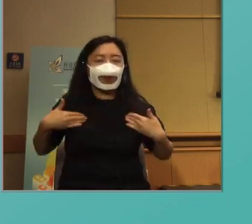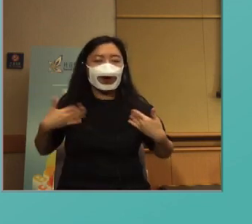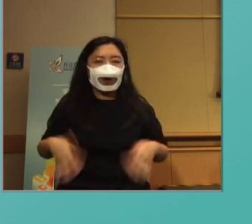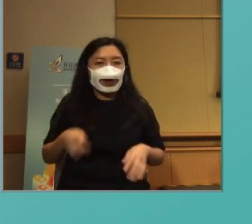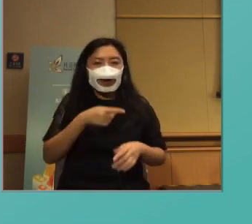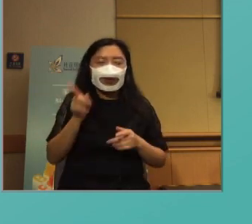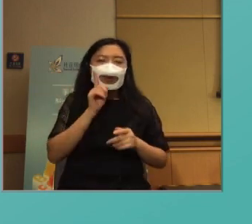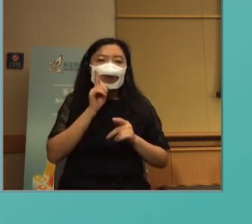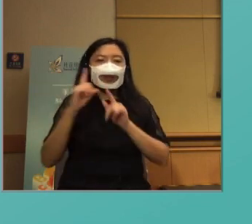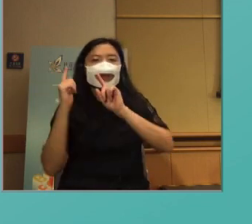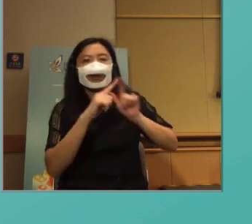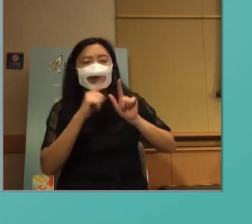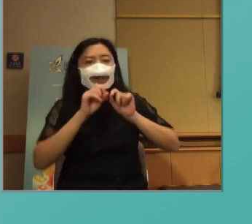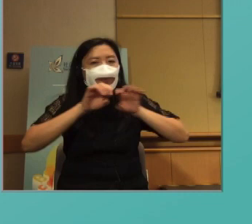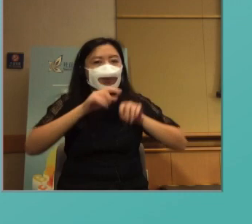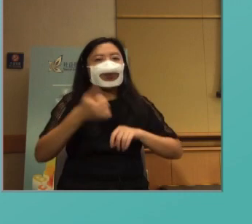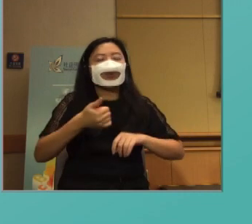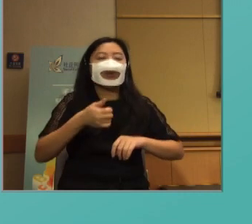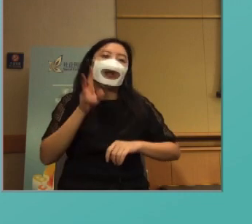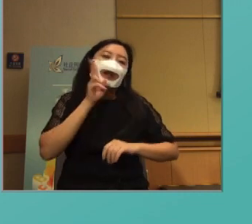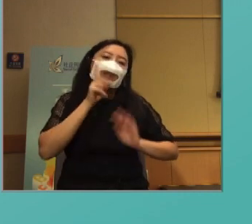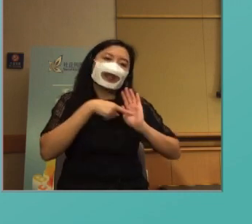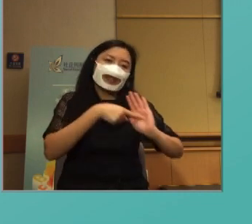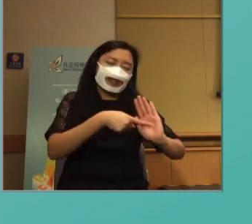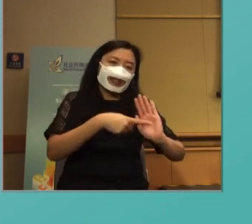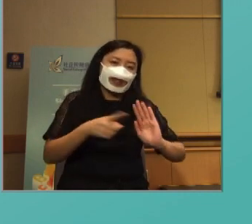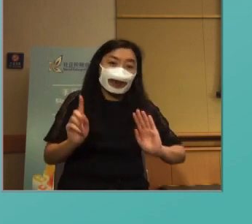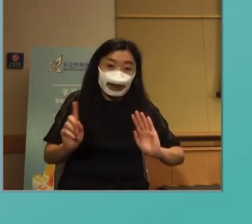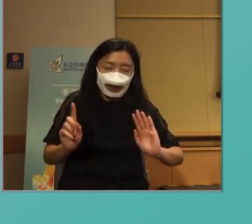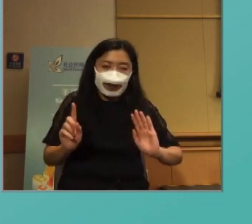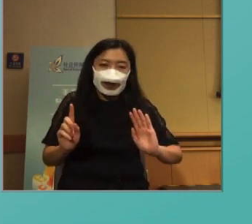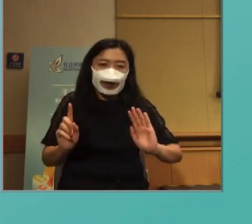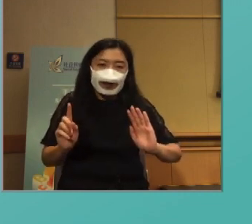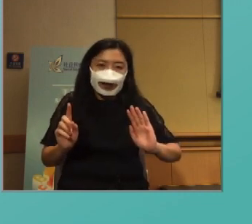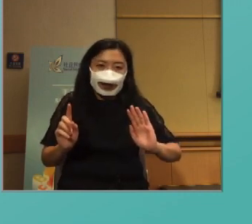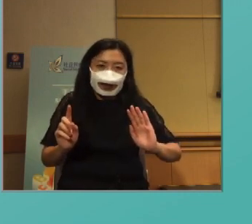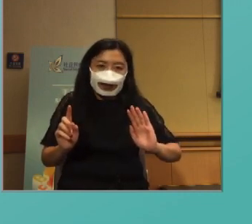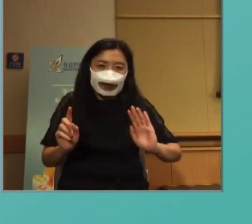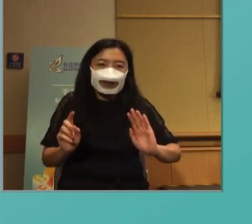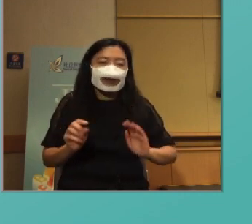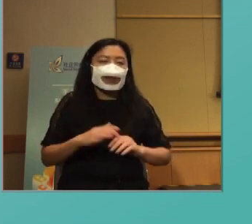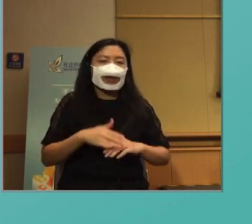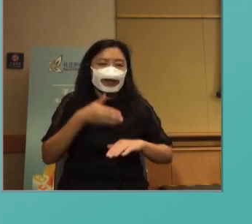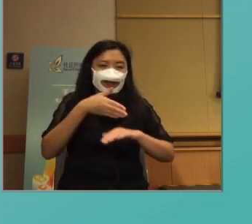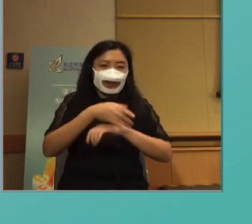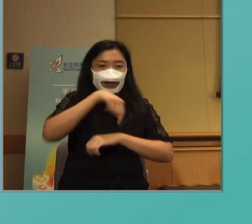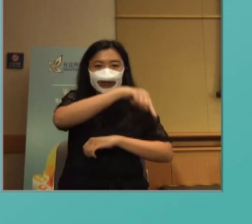changing requirement by offering utility that were not included in the original NFT